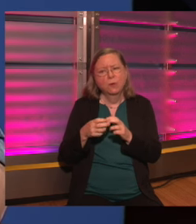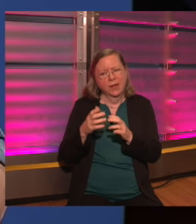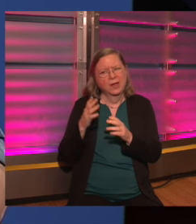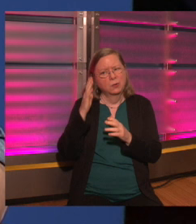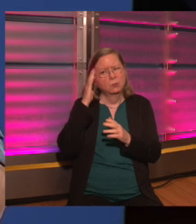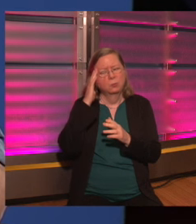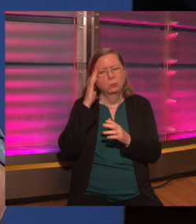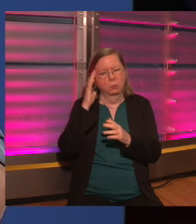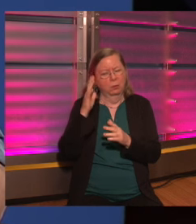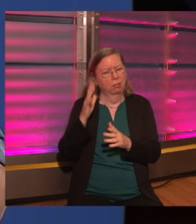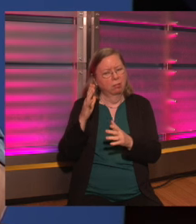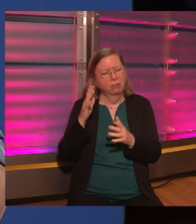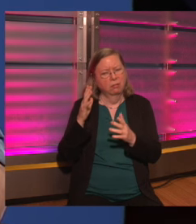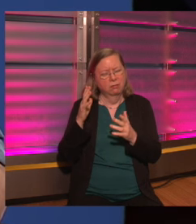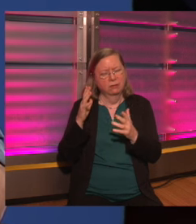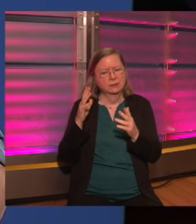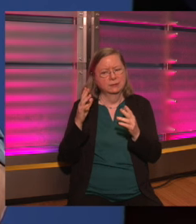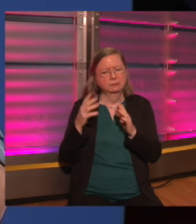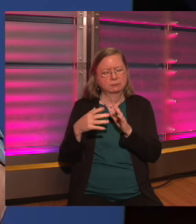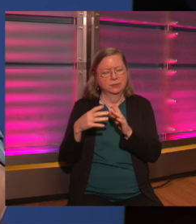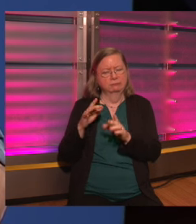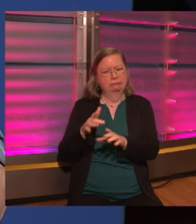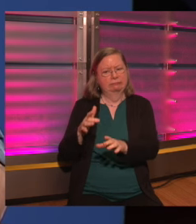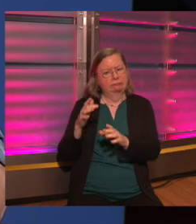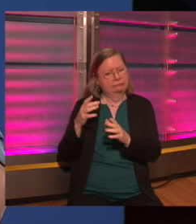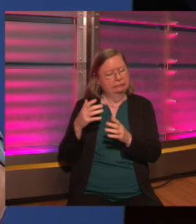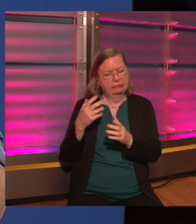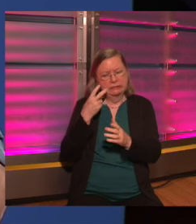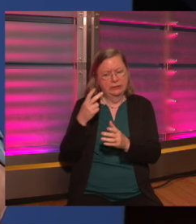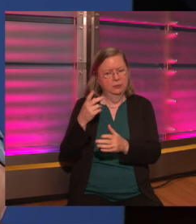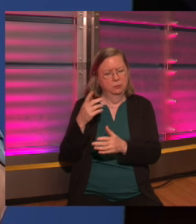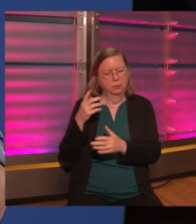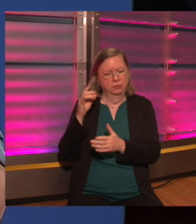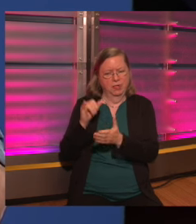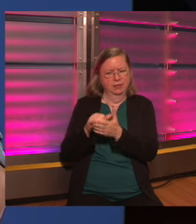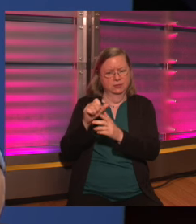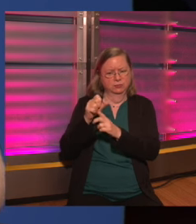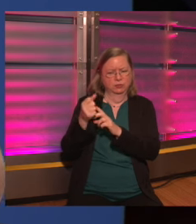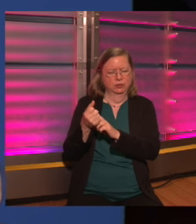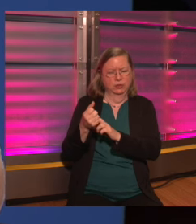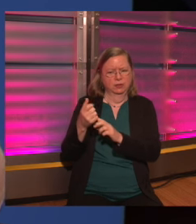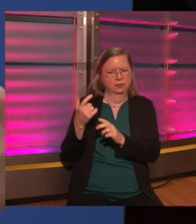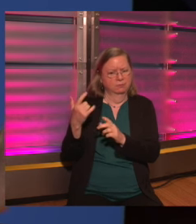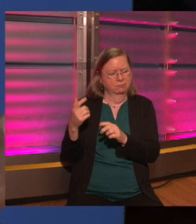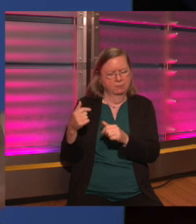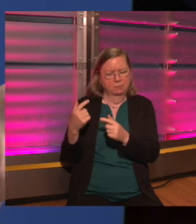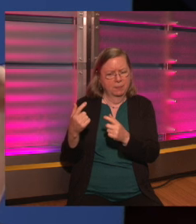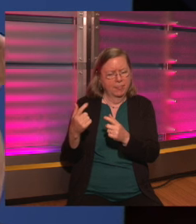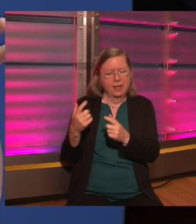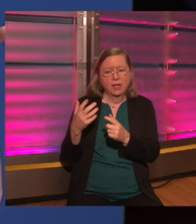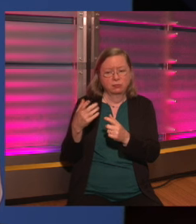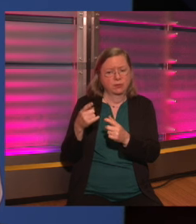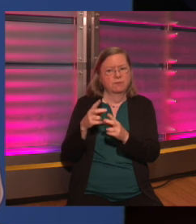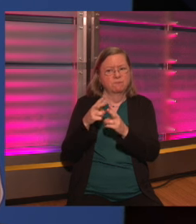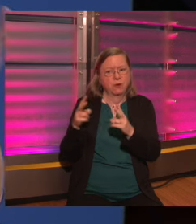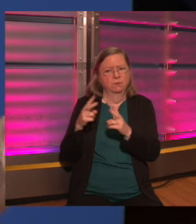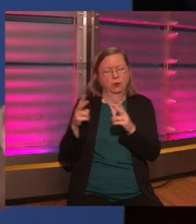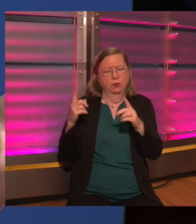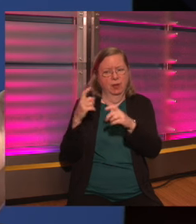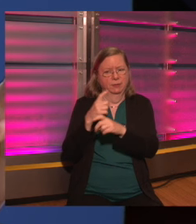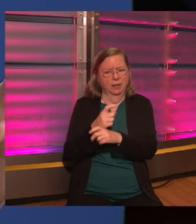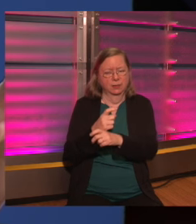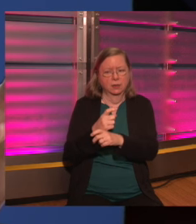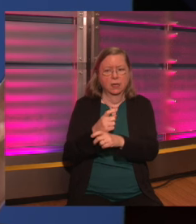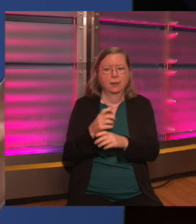situation when you look at a political solution inside of Syria. I mean, you've got so many levels from you know, on the basic level, you have, you know,